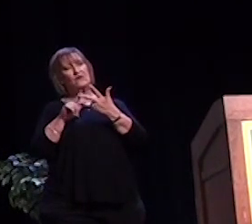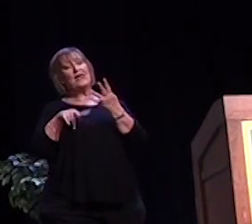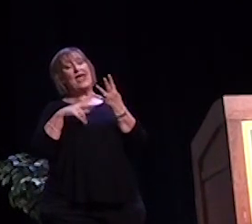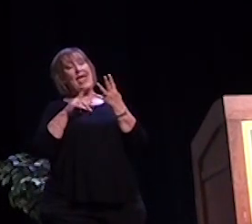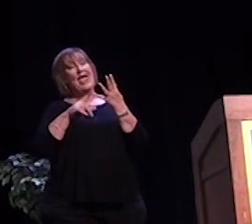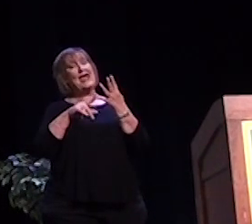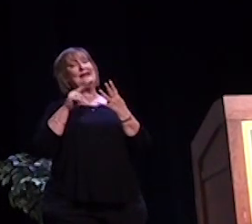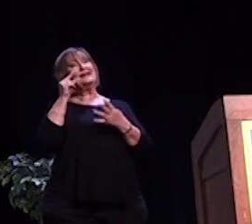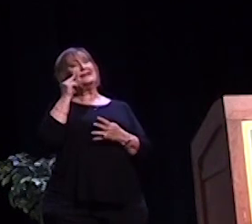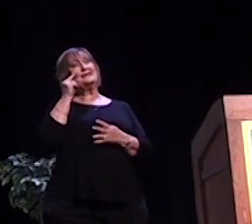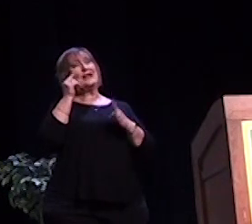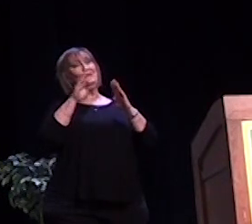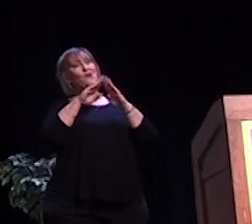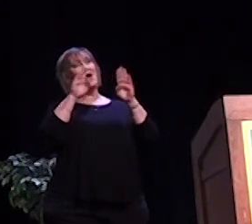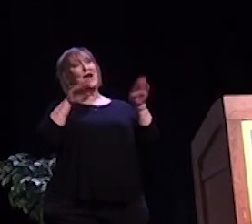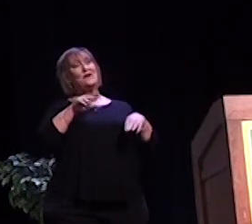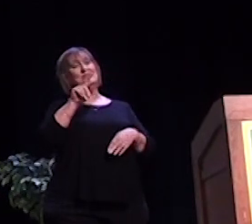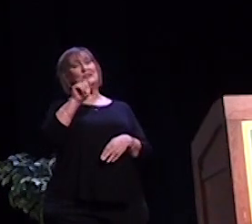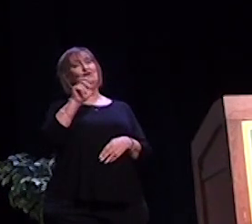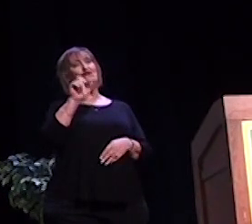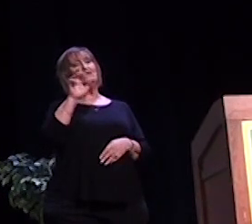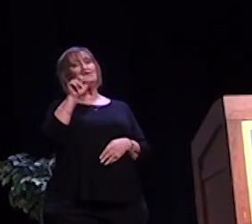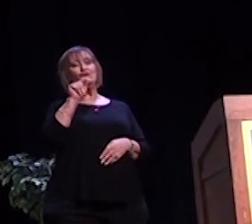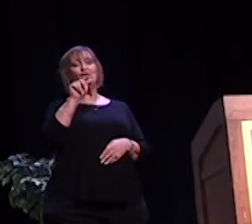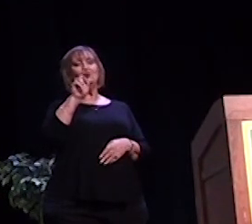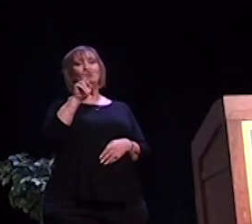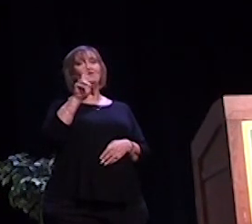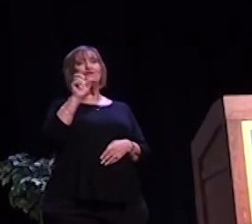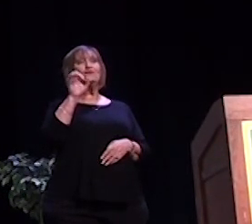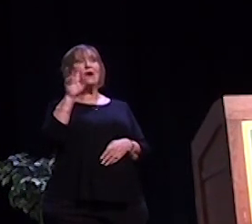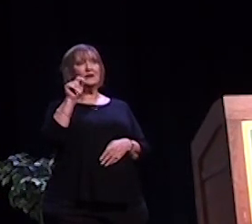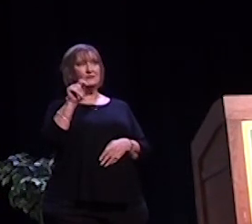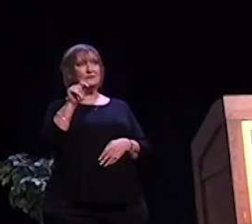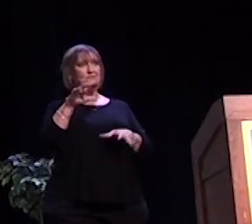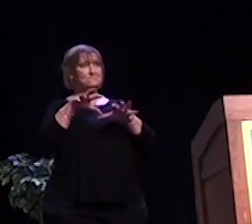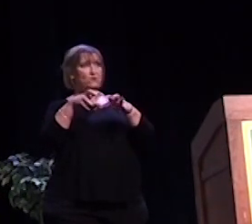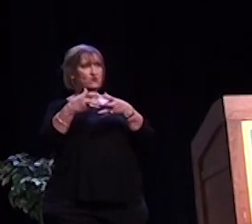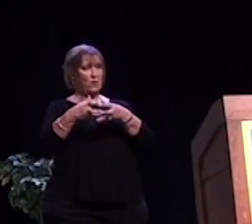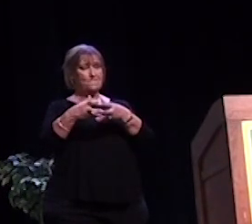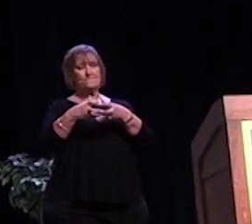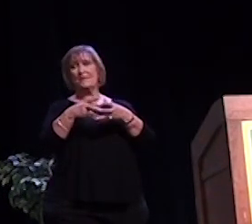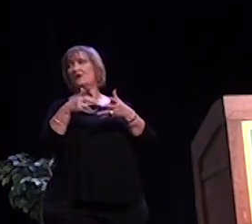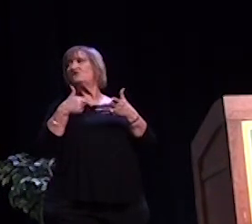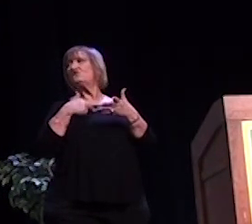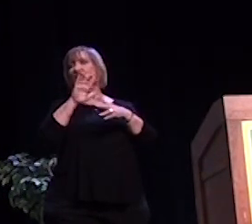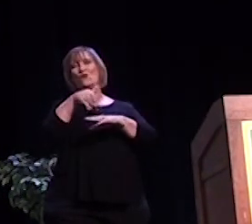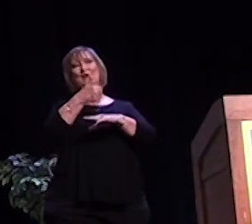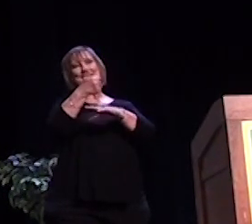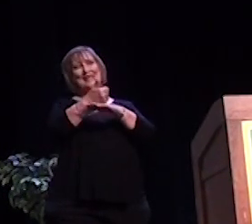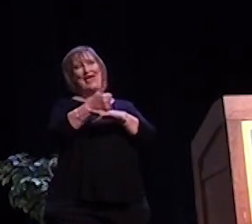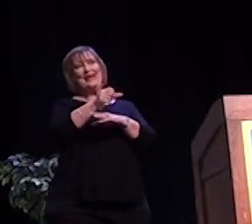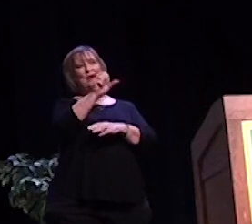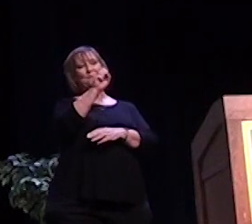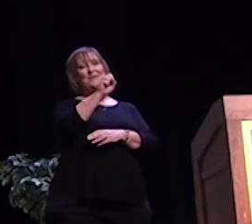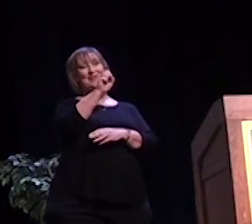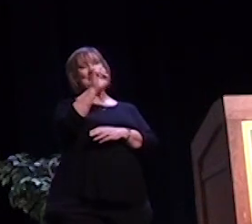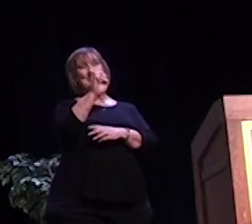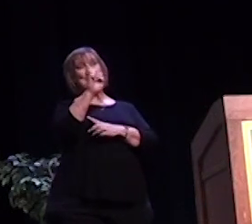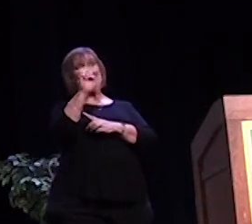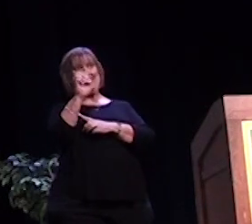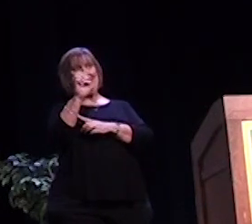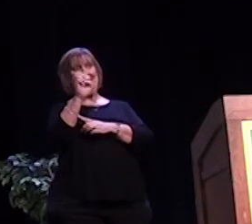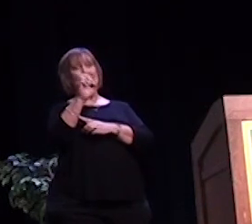Antonio Housing Trust to deliver the SEED Academy. And SEED stands